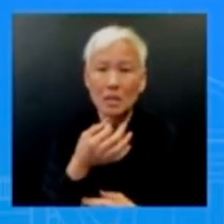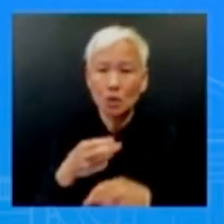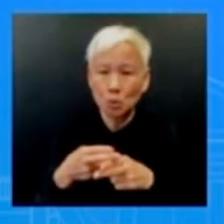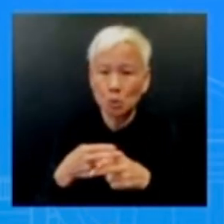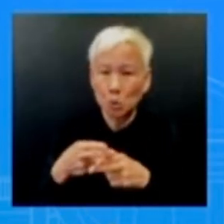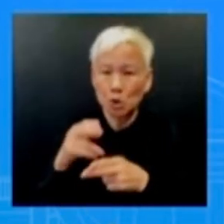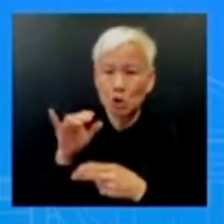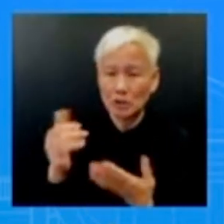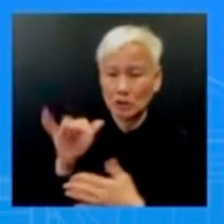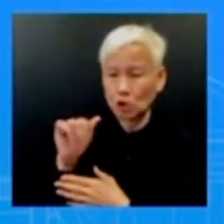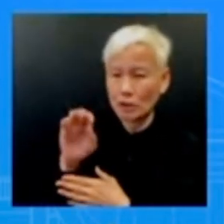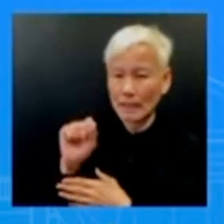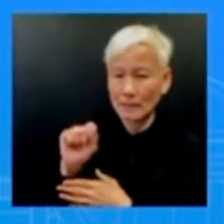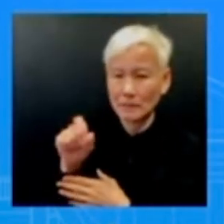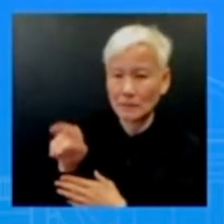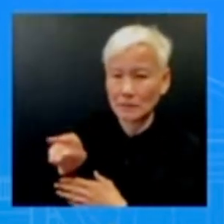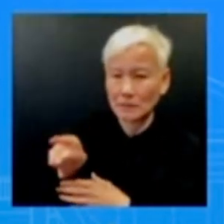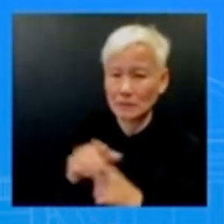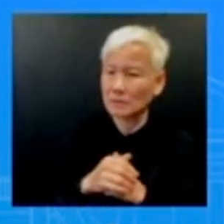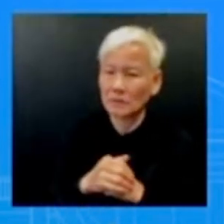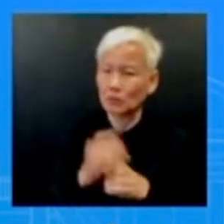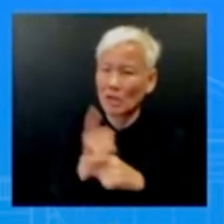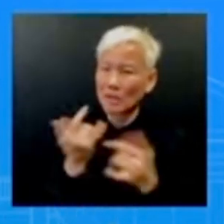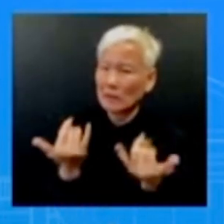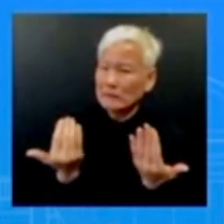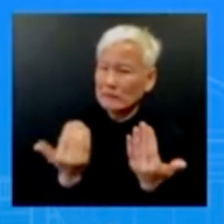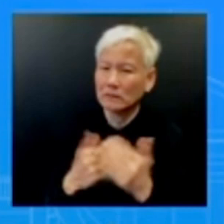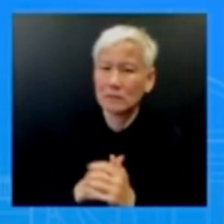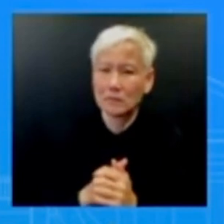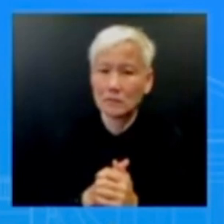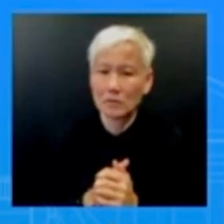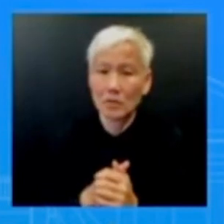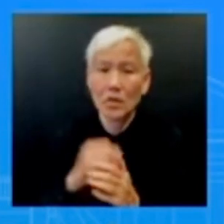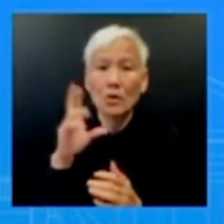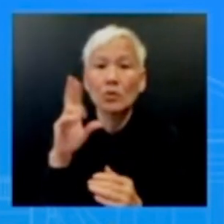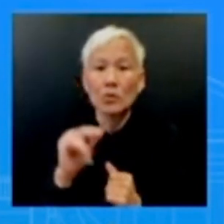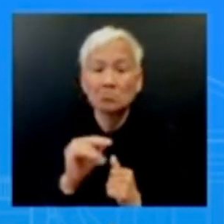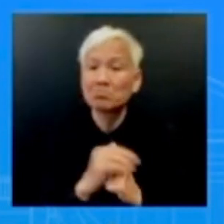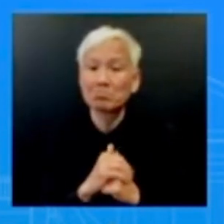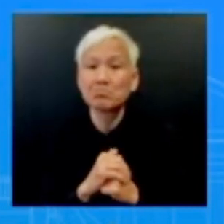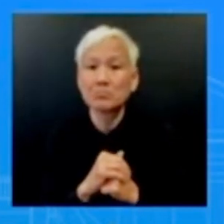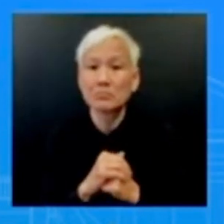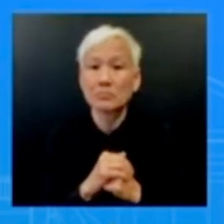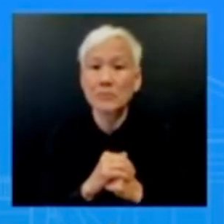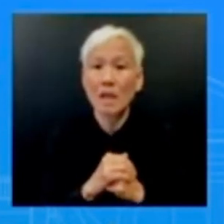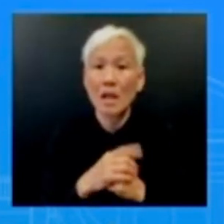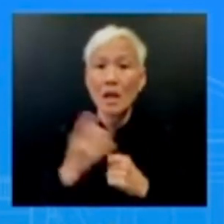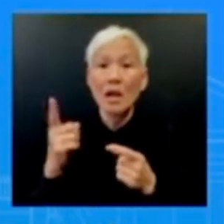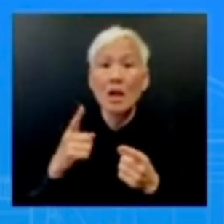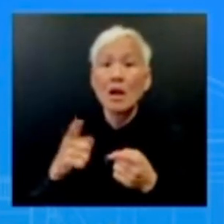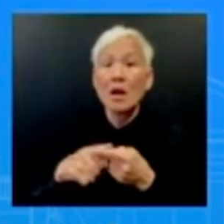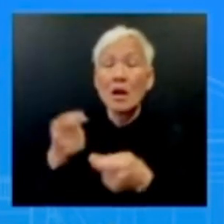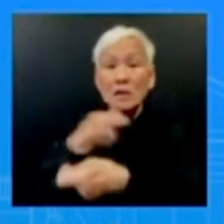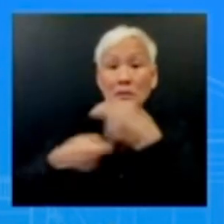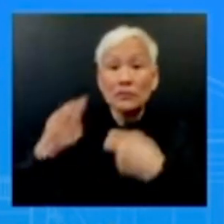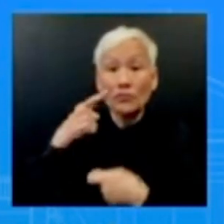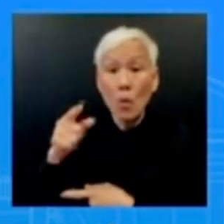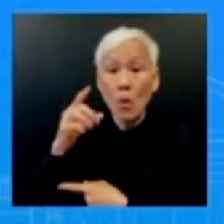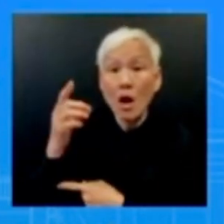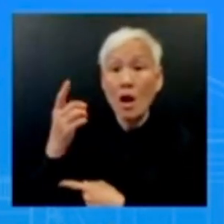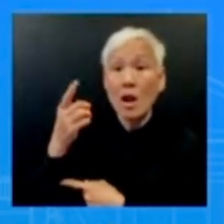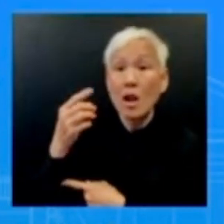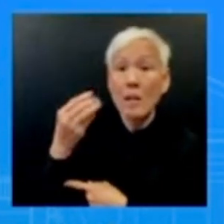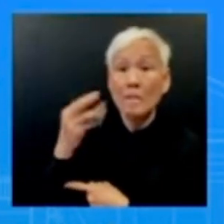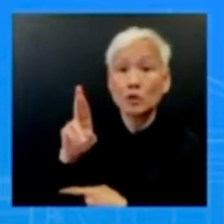Thank you. You said there were no concessions made for the release of Mr. Woodkey. Does that mean there was no ransom payment at all? That's right. That's what that means.